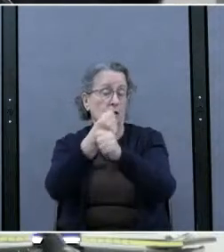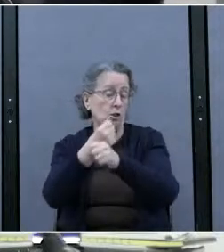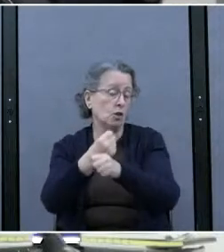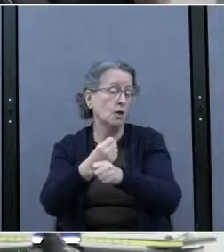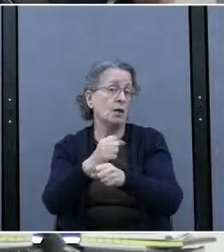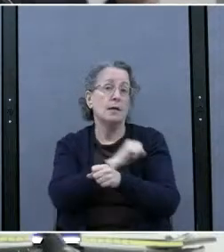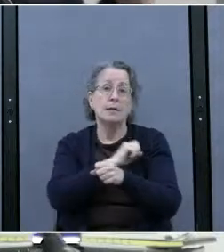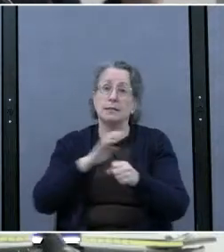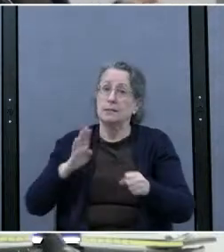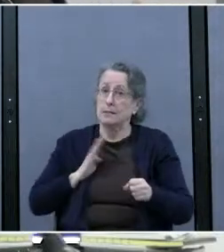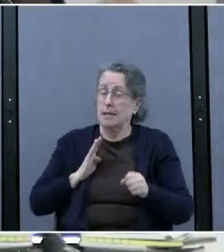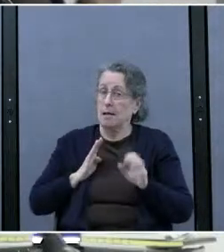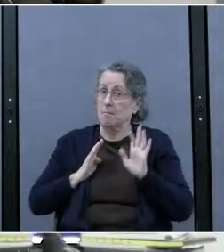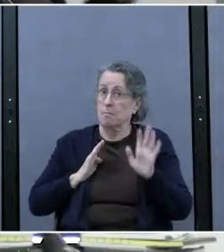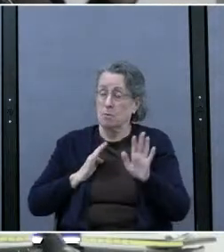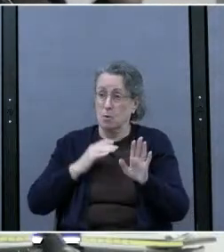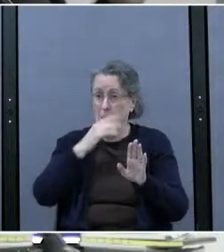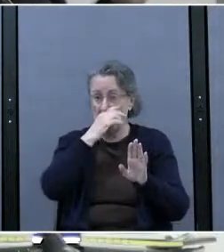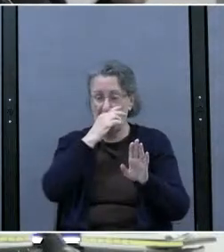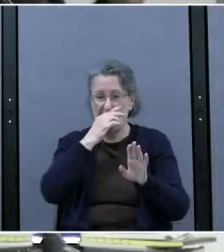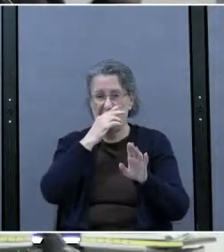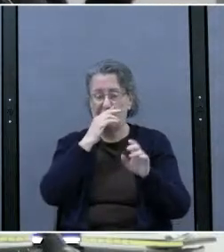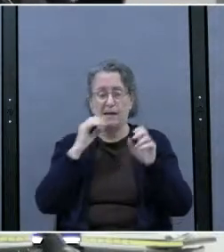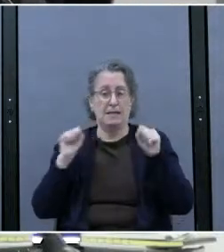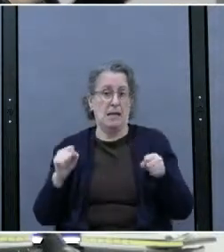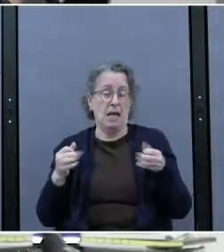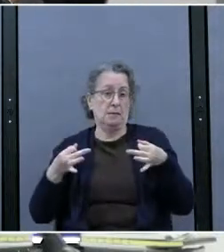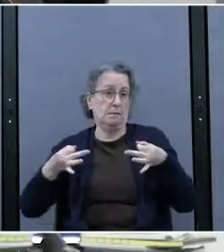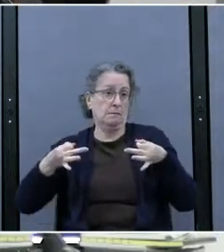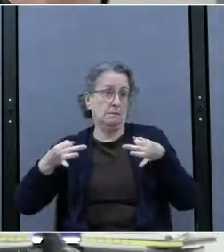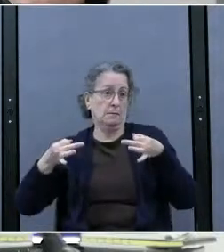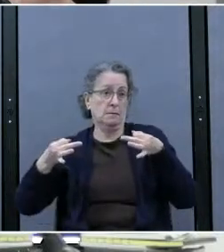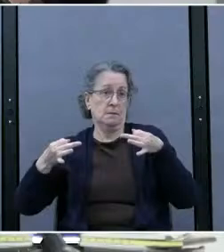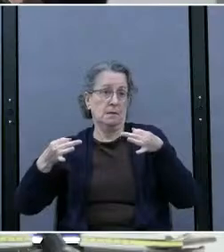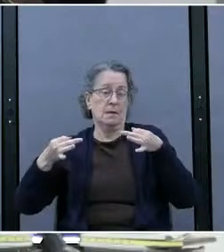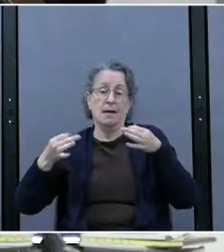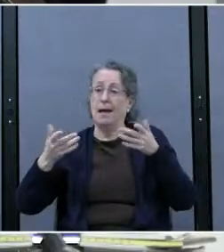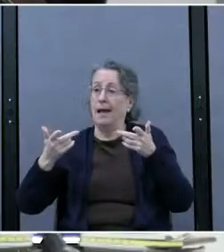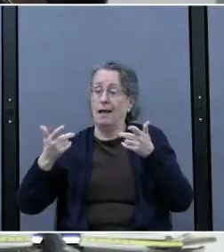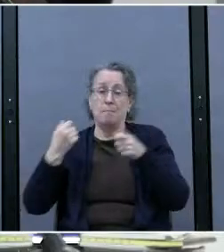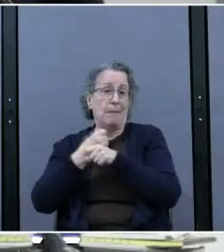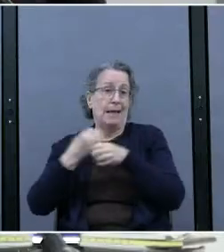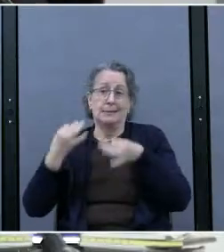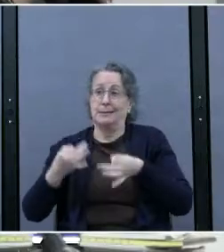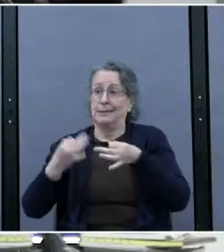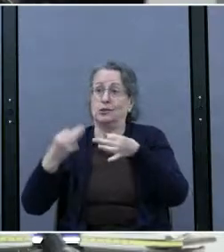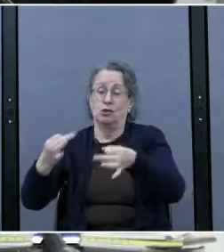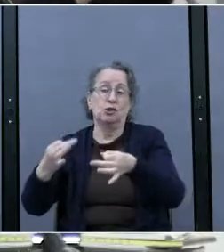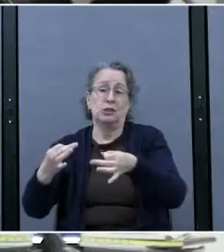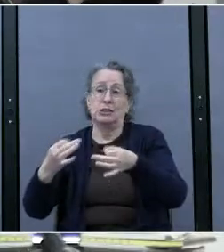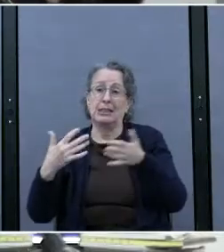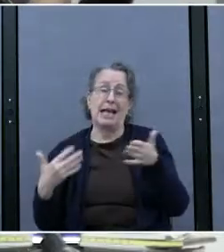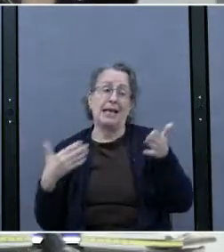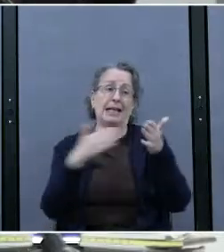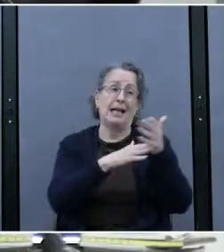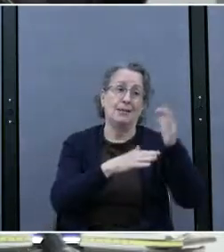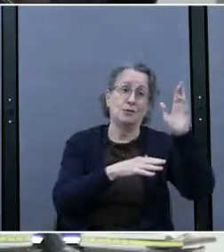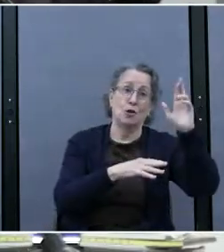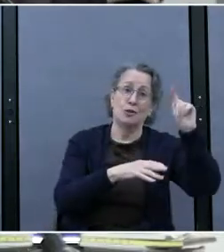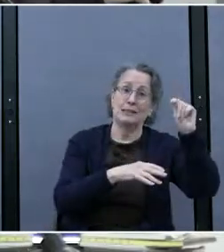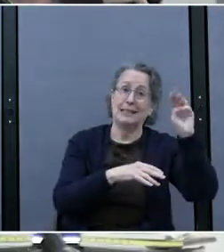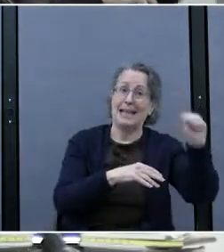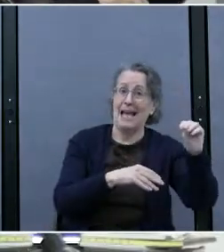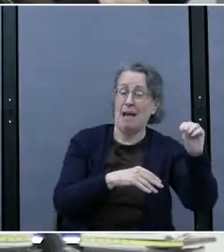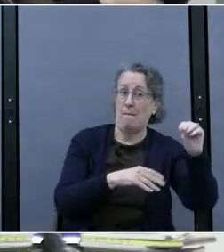they take enough decisions that are against what the wishes are at town meeting, they run the risk of not being